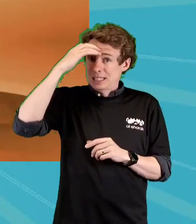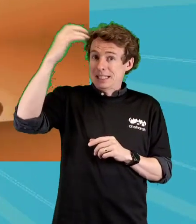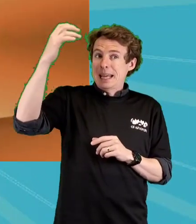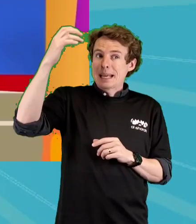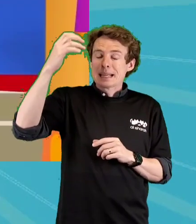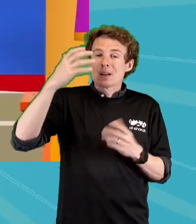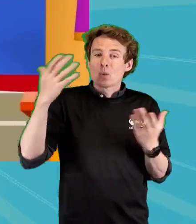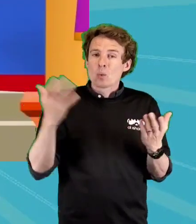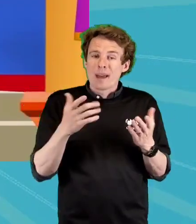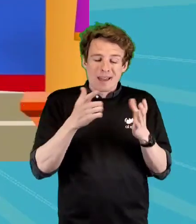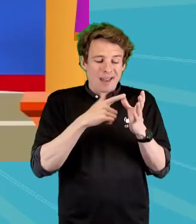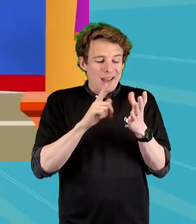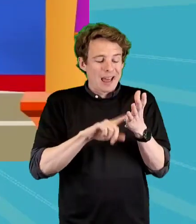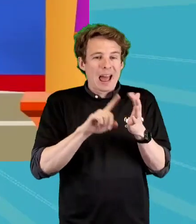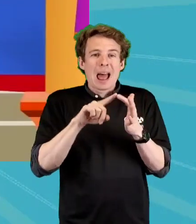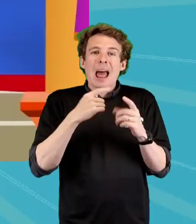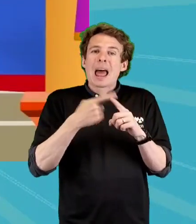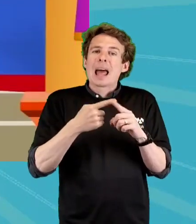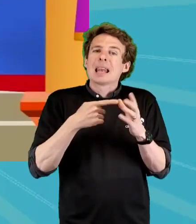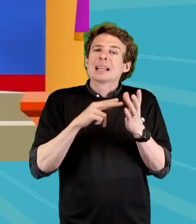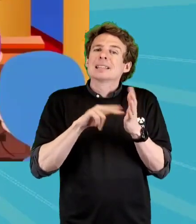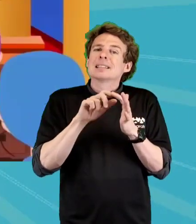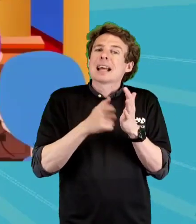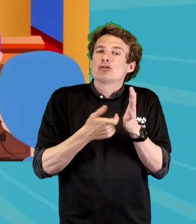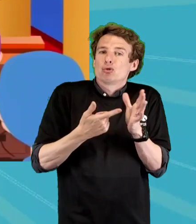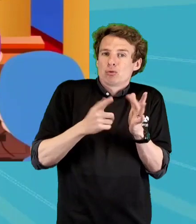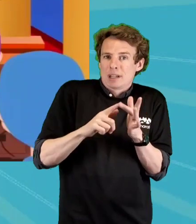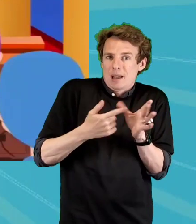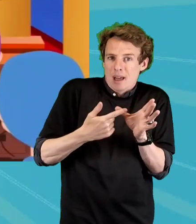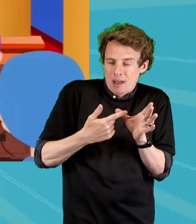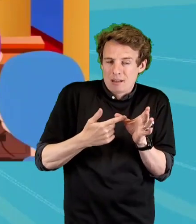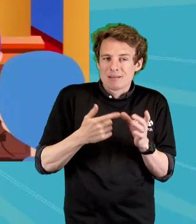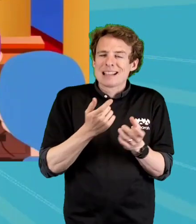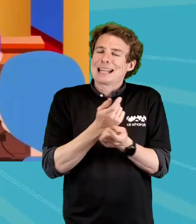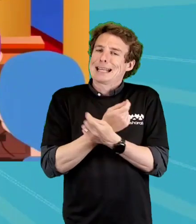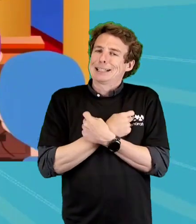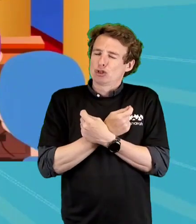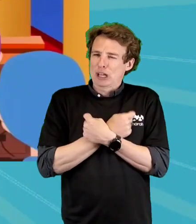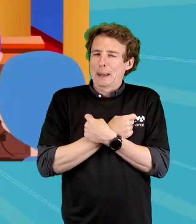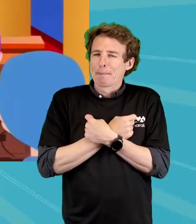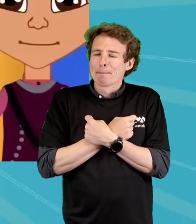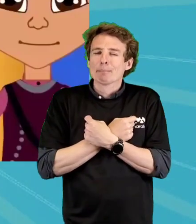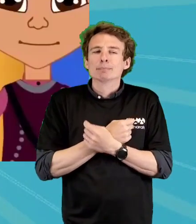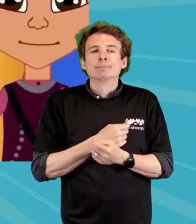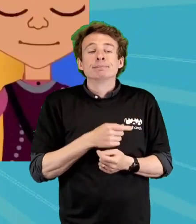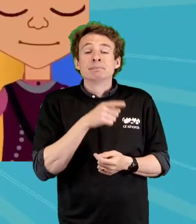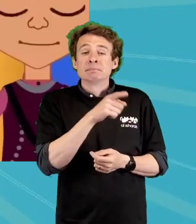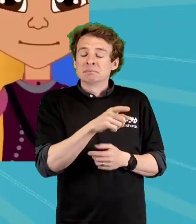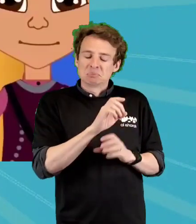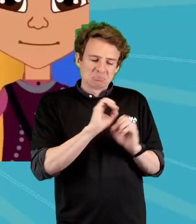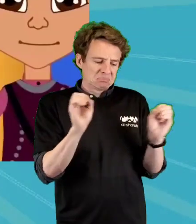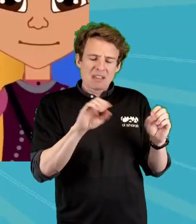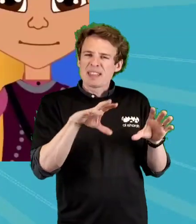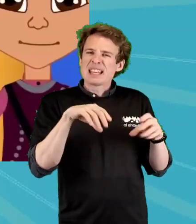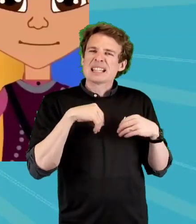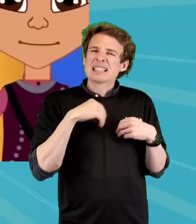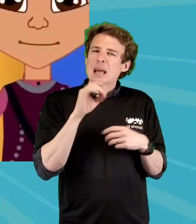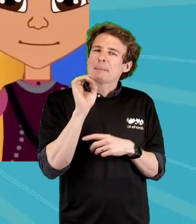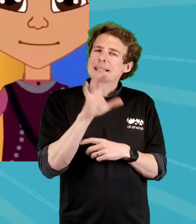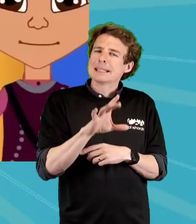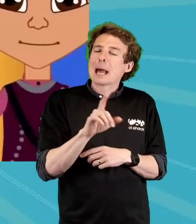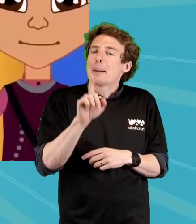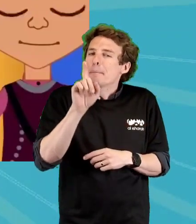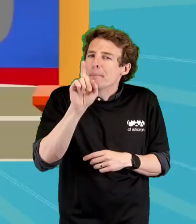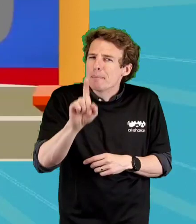another letter to Muqawqis, the king of Alexandria and Egypt. He did not accept